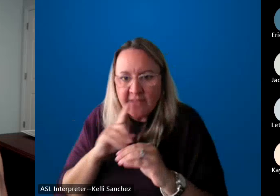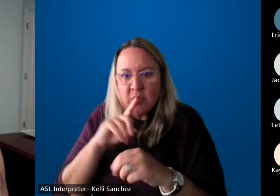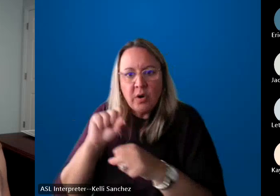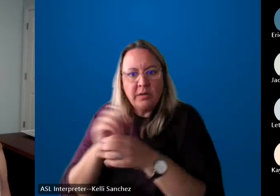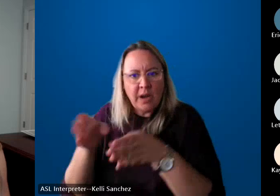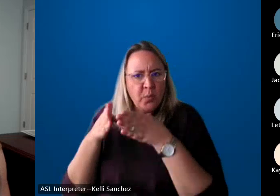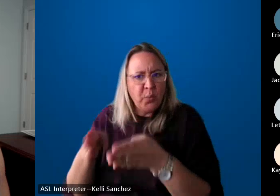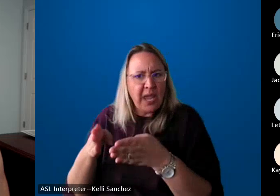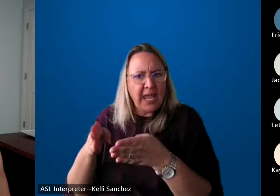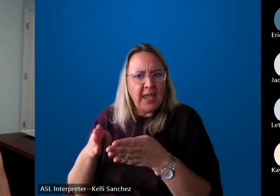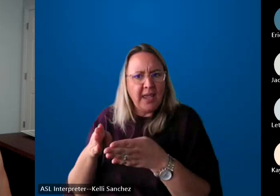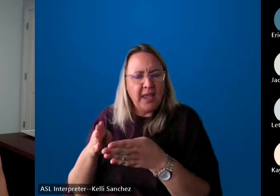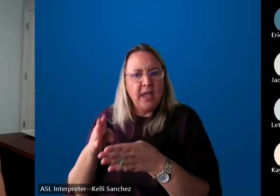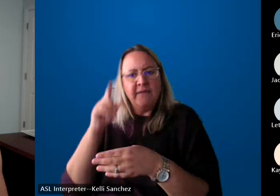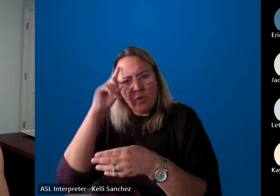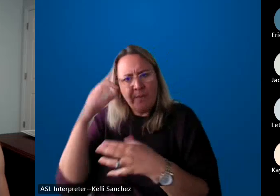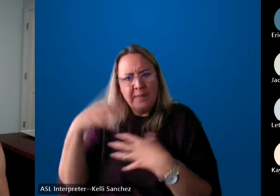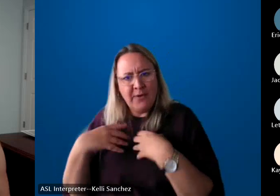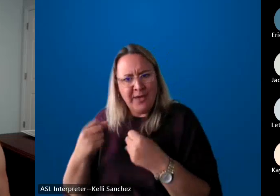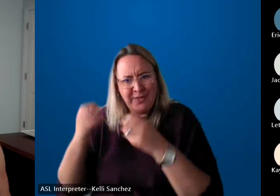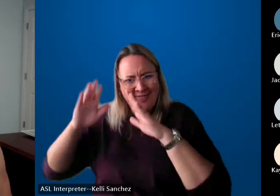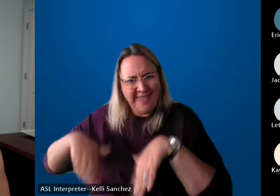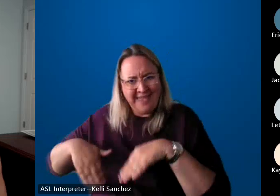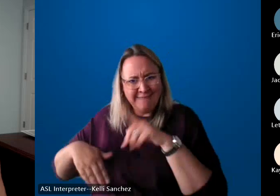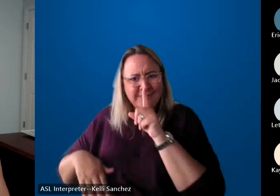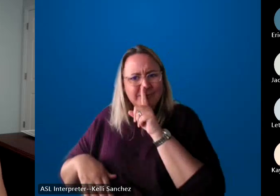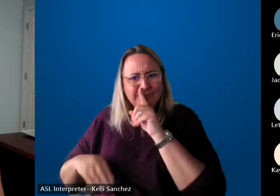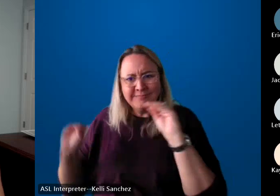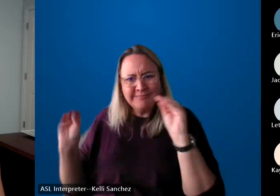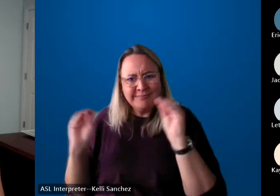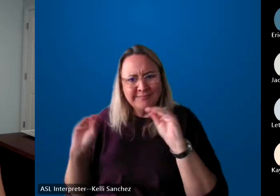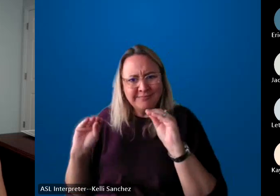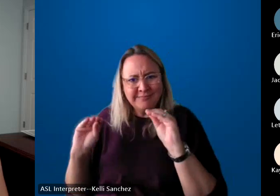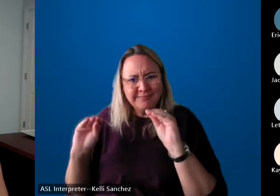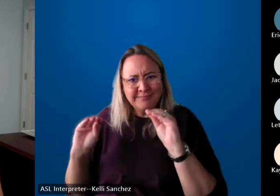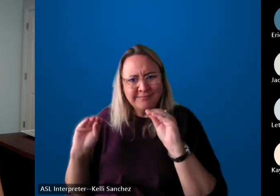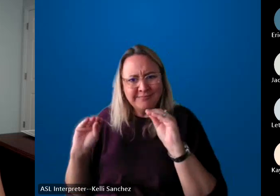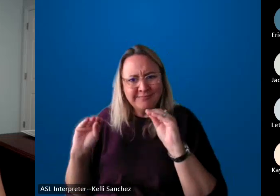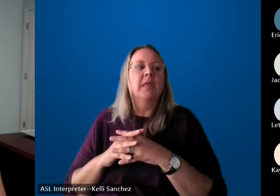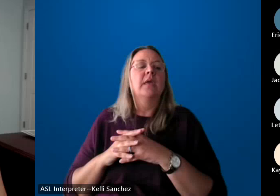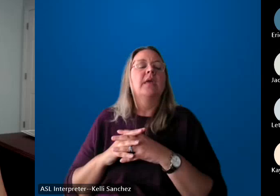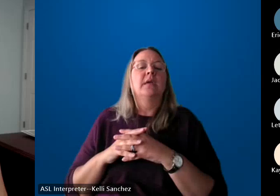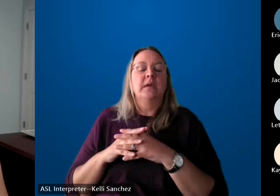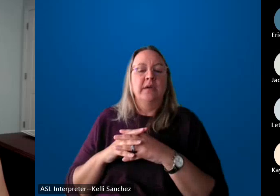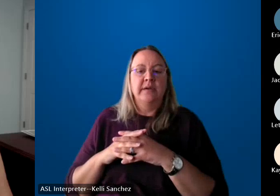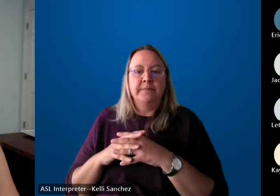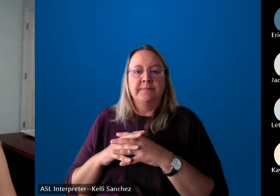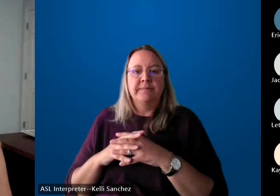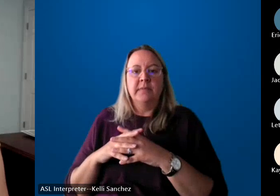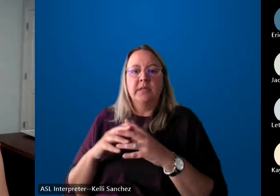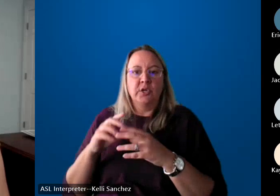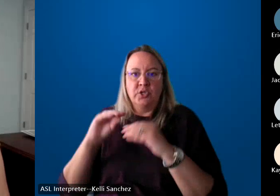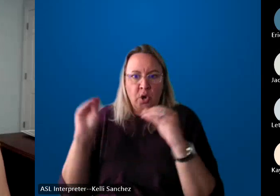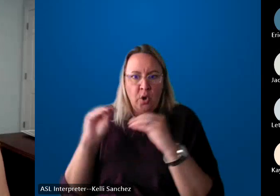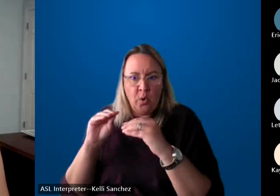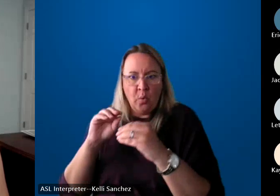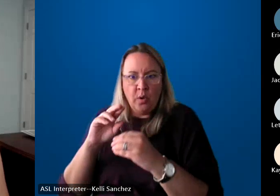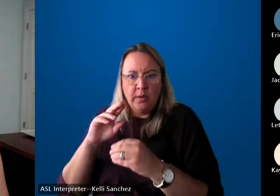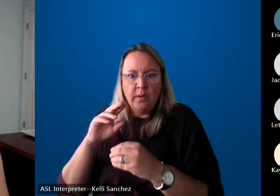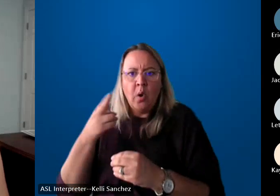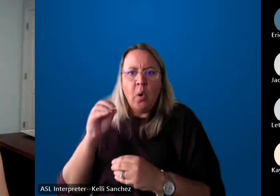way in mental health and well-being in a holistic approach, right?